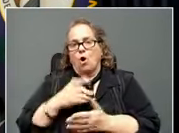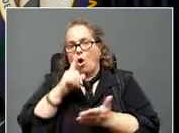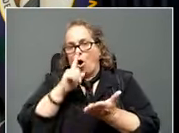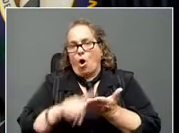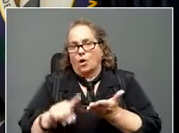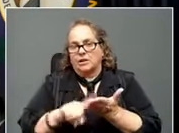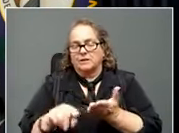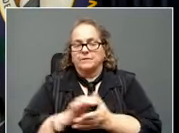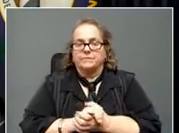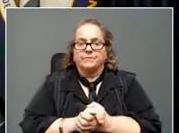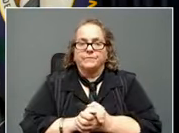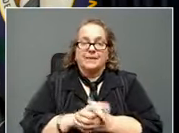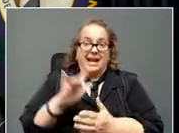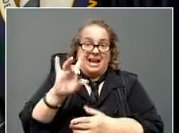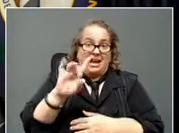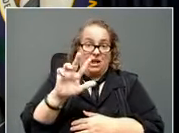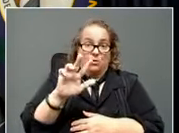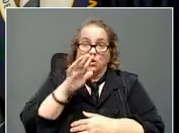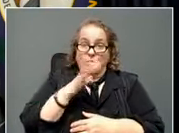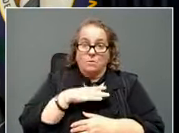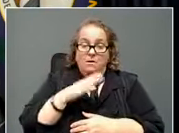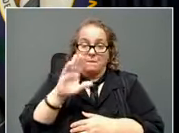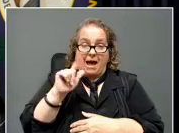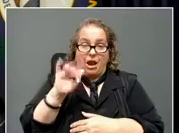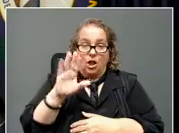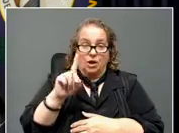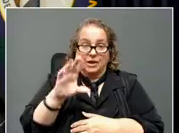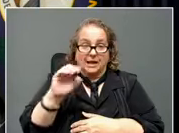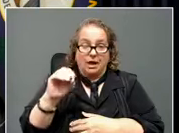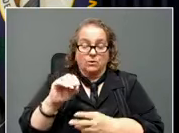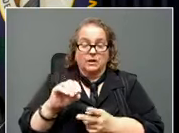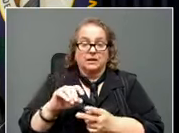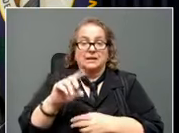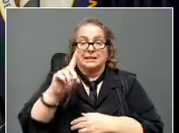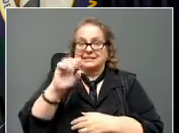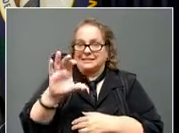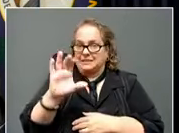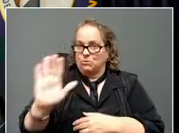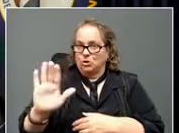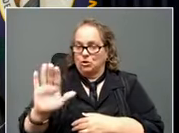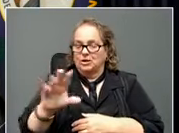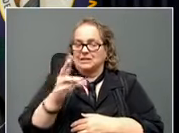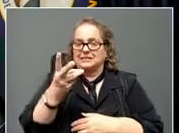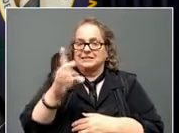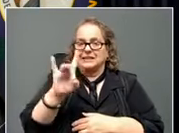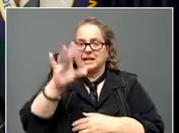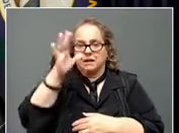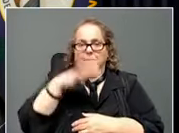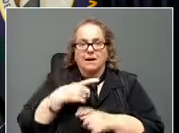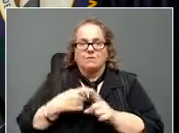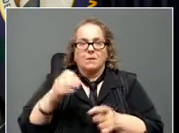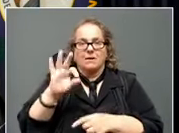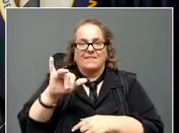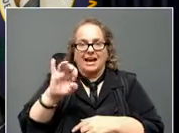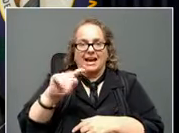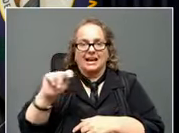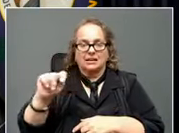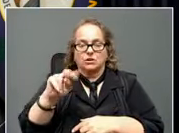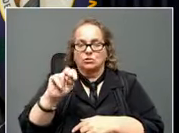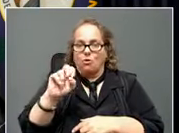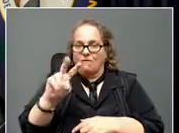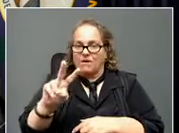include an 83-year-old woman from Ballard County. It's from December. A 68-year-old man from Fayette. That's November.